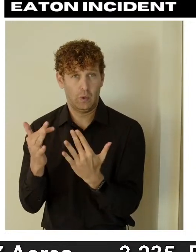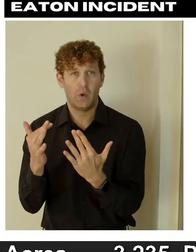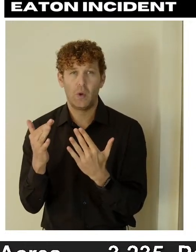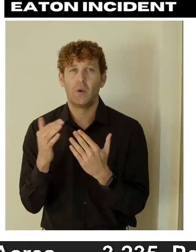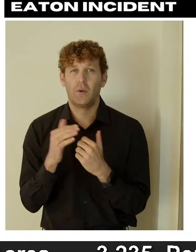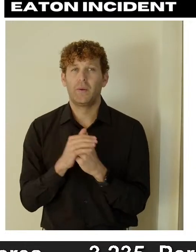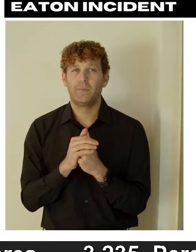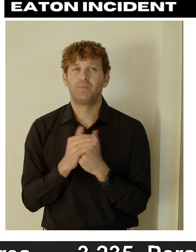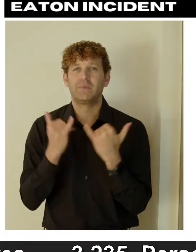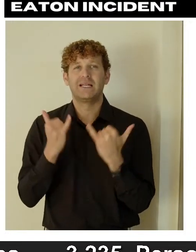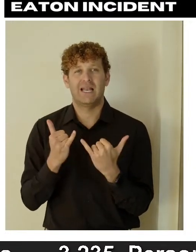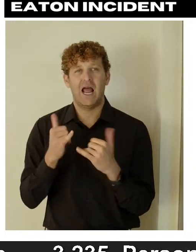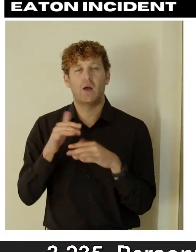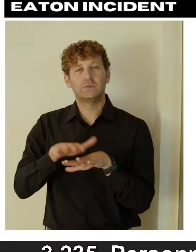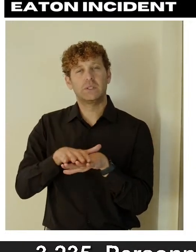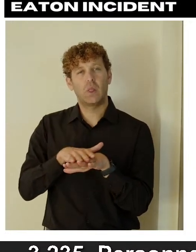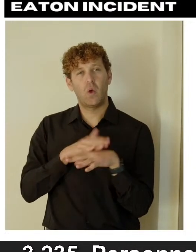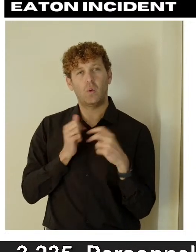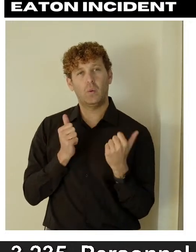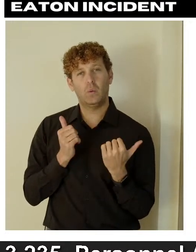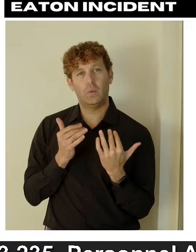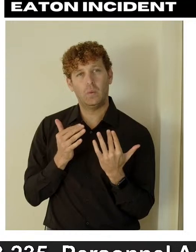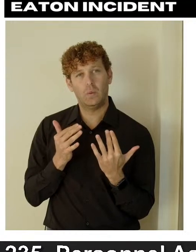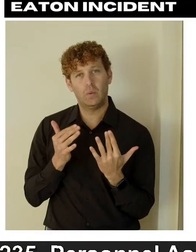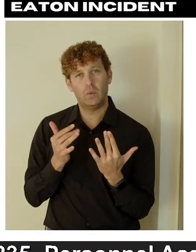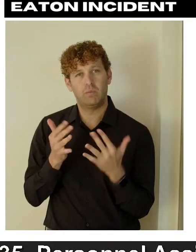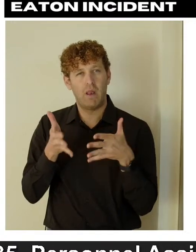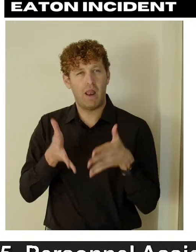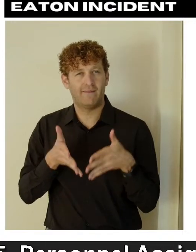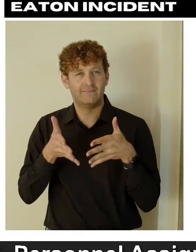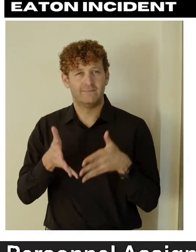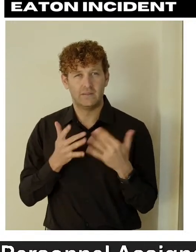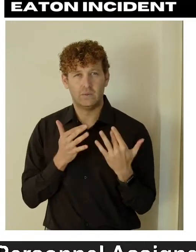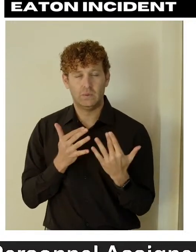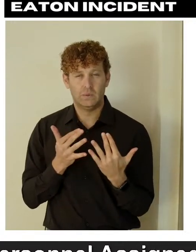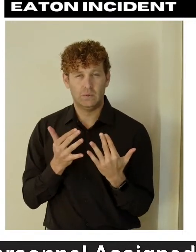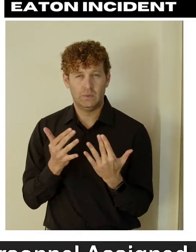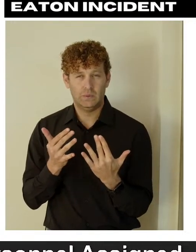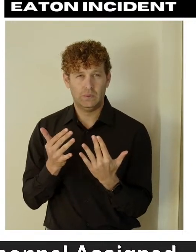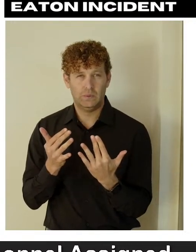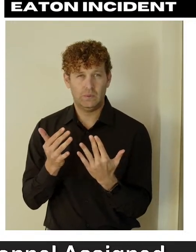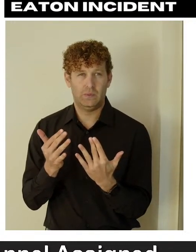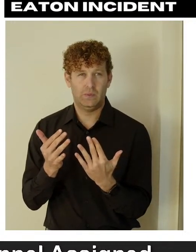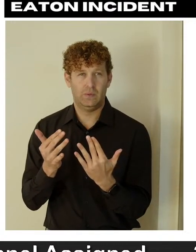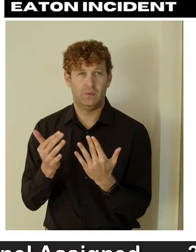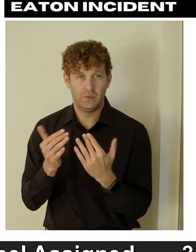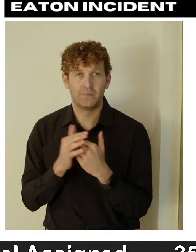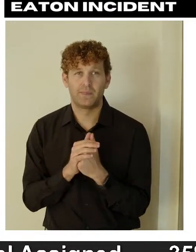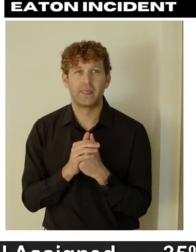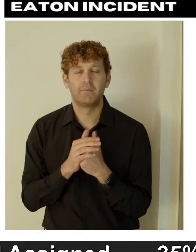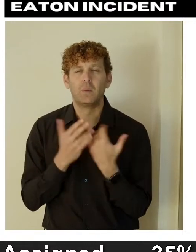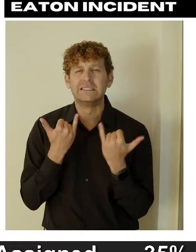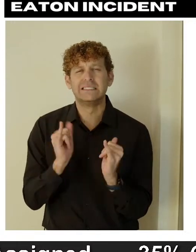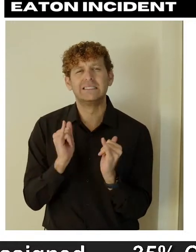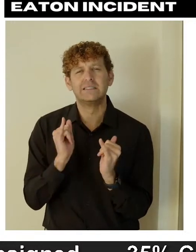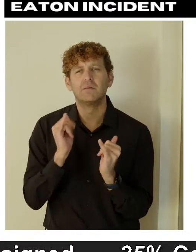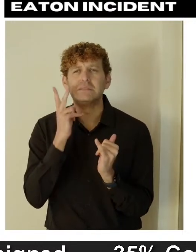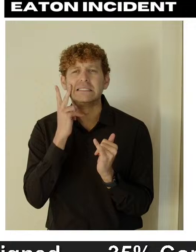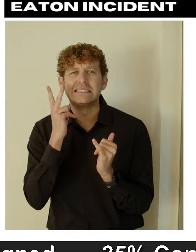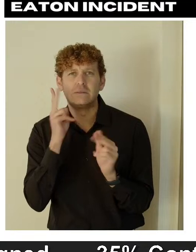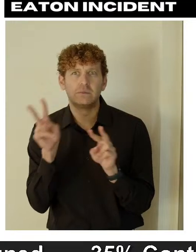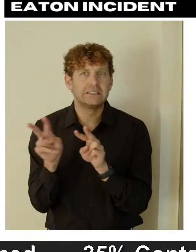leaves residual heat, down logs, things like that with the canopy above. So we're still seeing flare-ups, especially since it's so